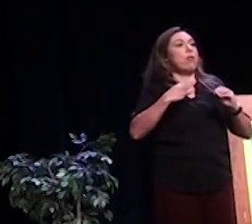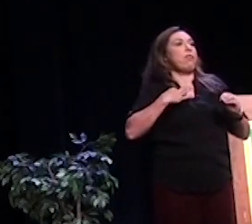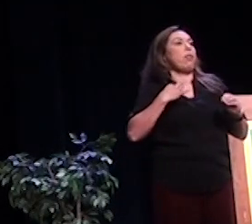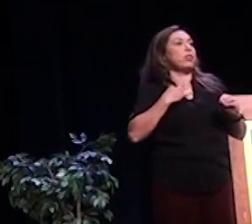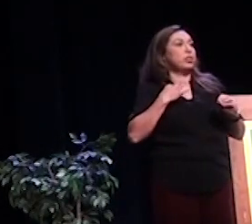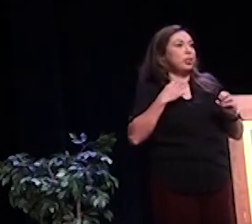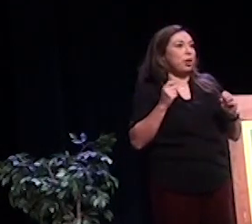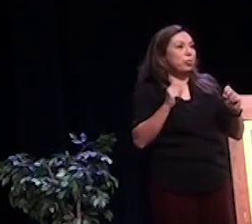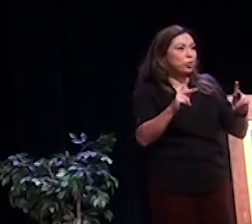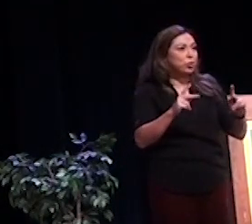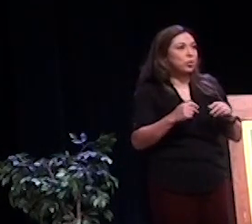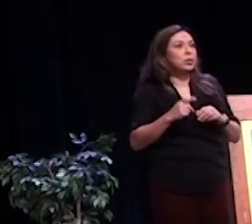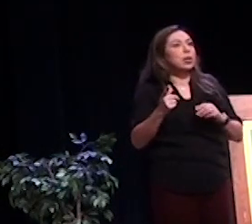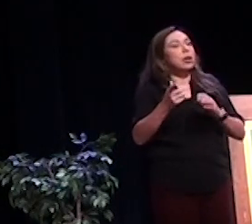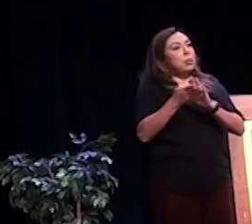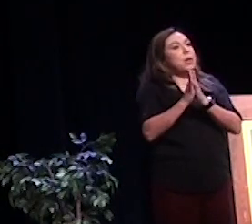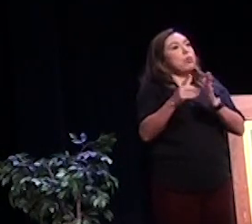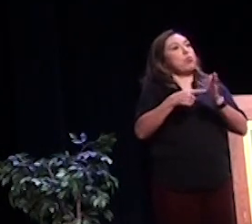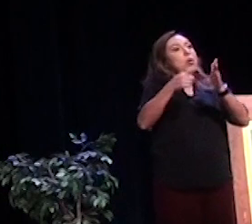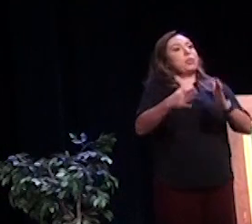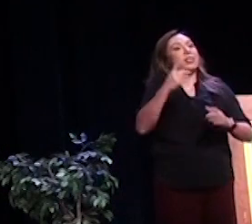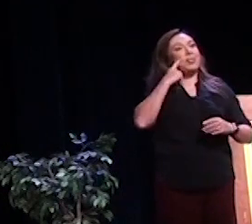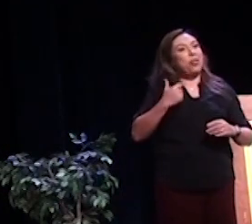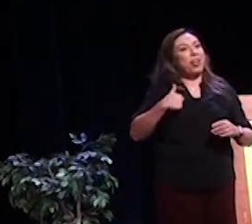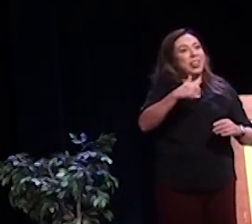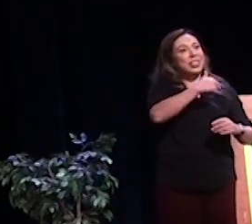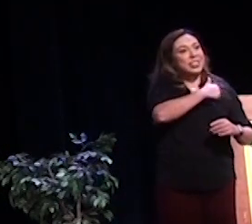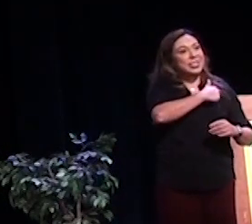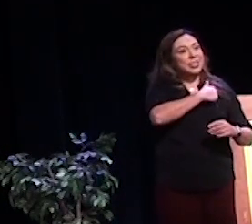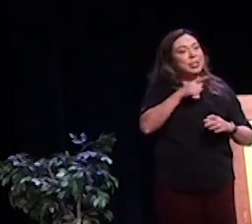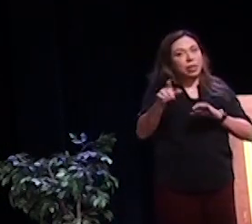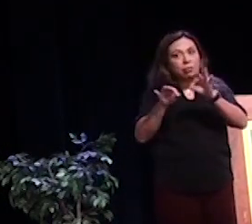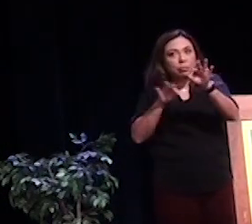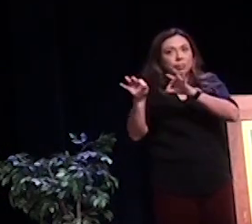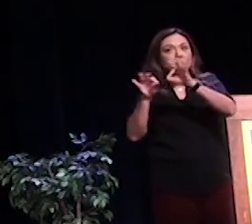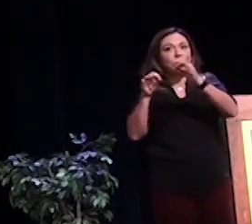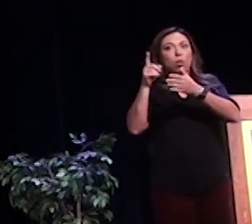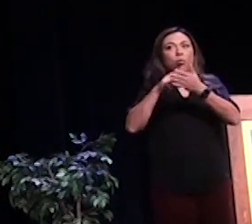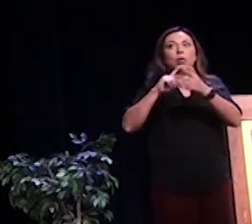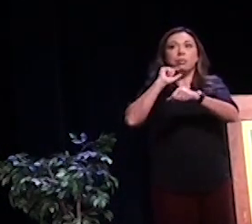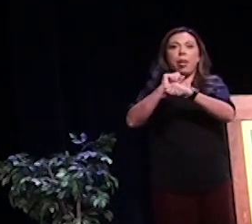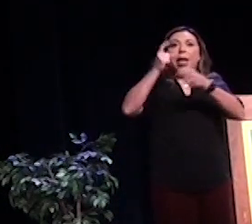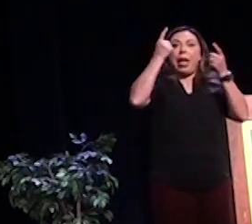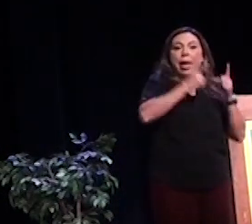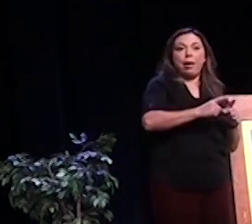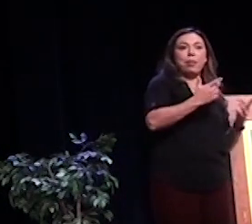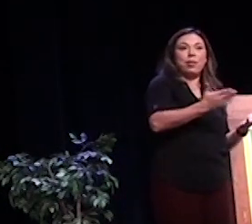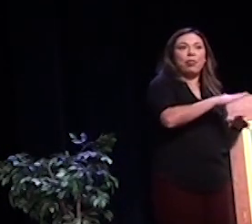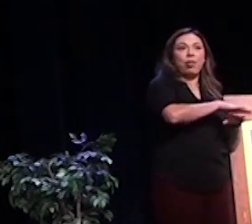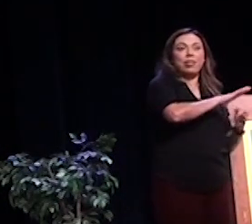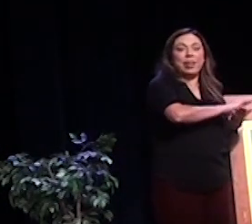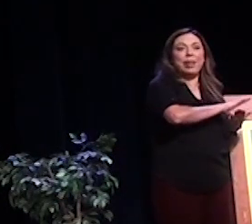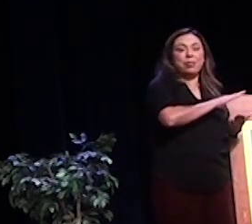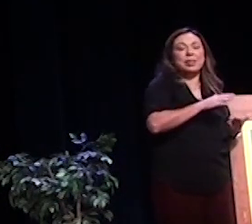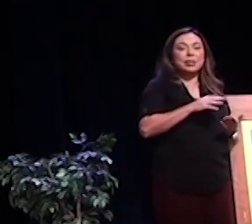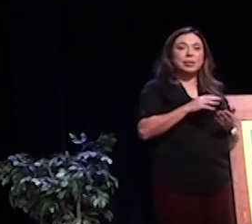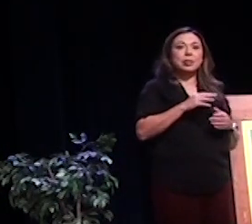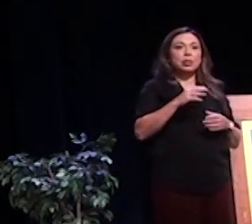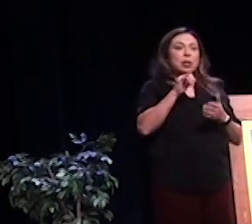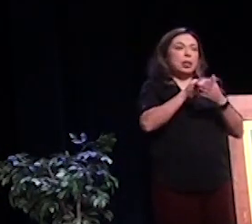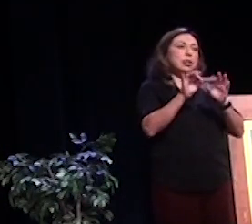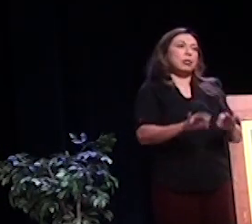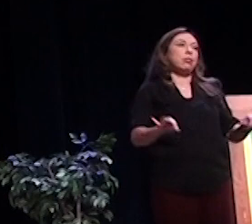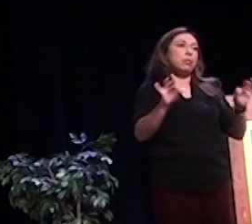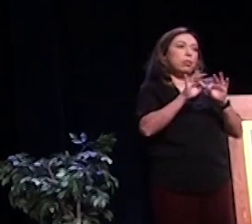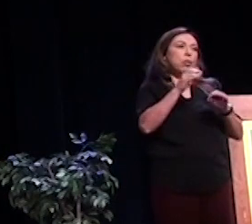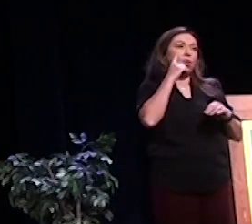and then also be ambassadors for us about what's truly happening on campus. So I think that's something that's important for